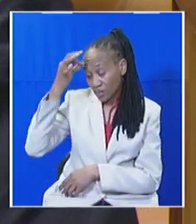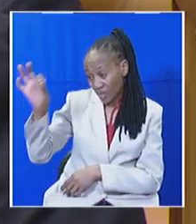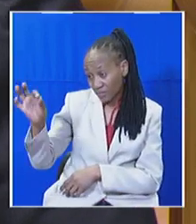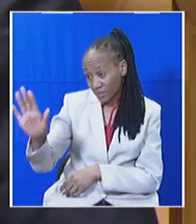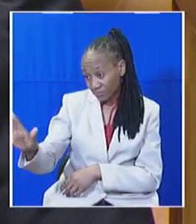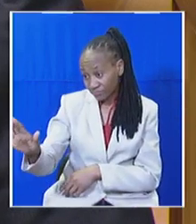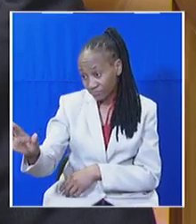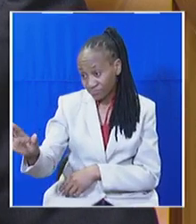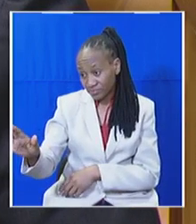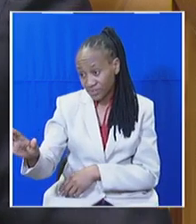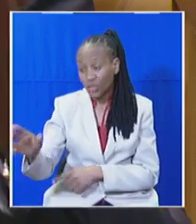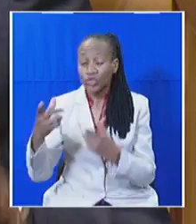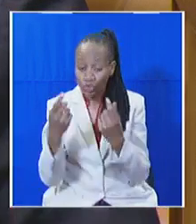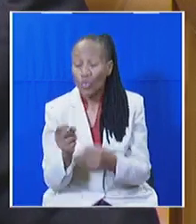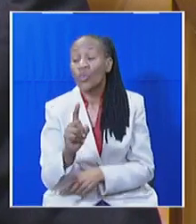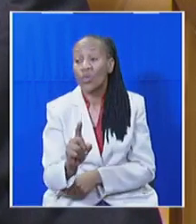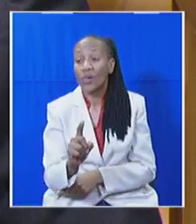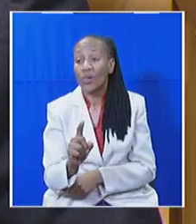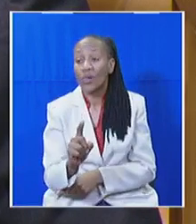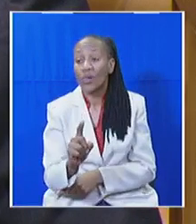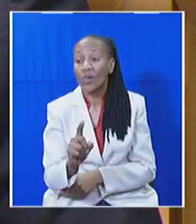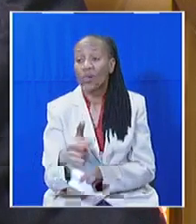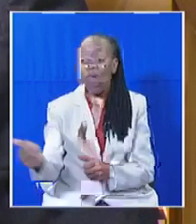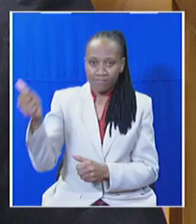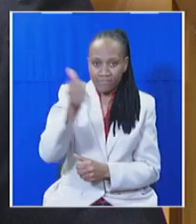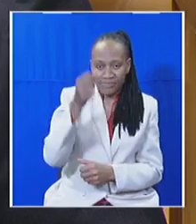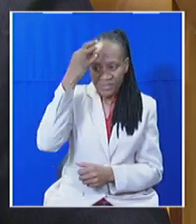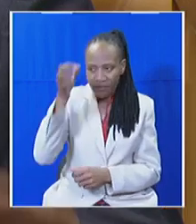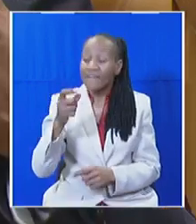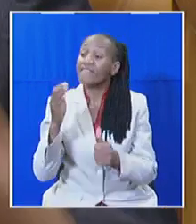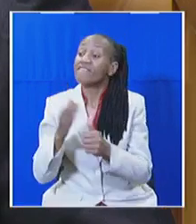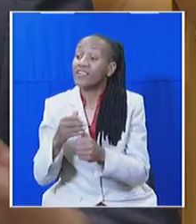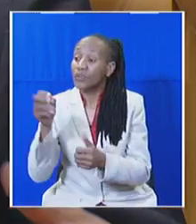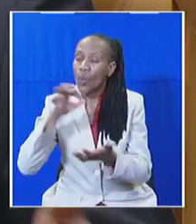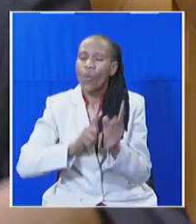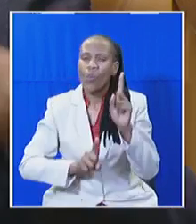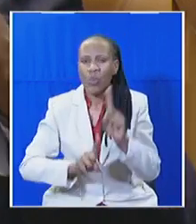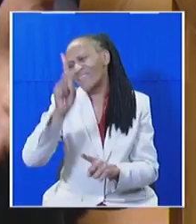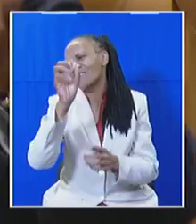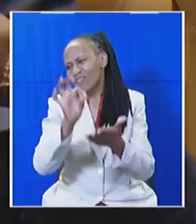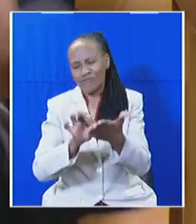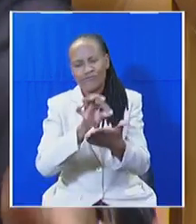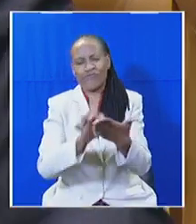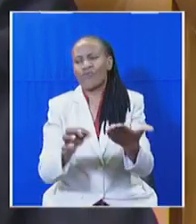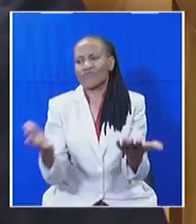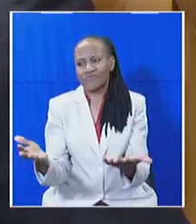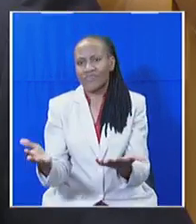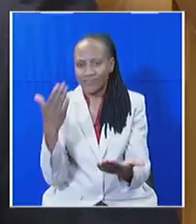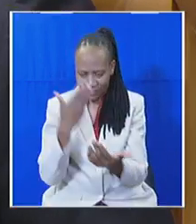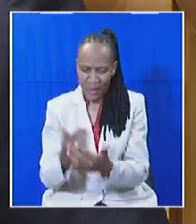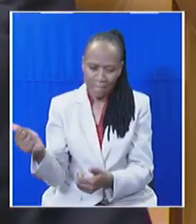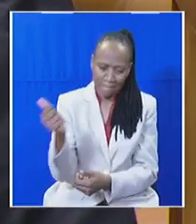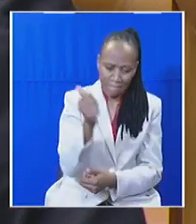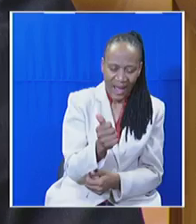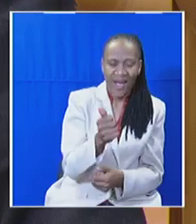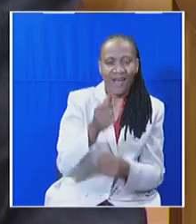an opposition, if you want to run a government, elections, just win elections, then you can be part of those